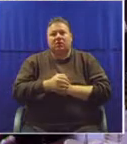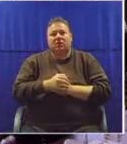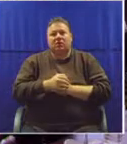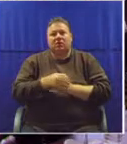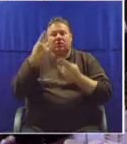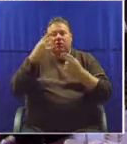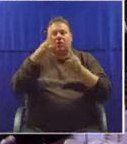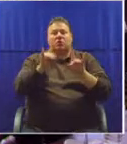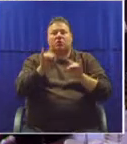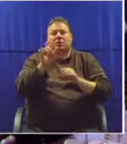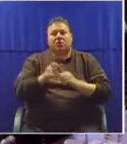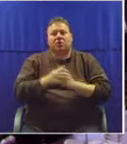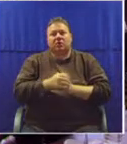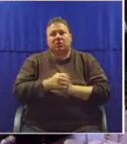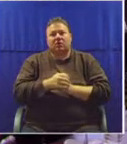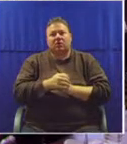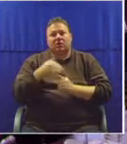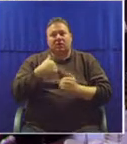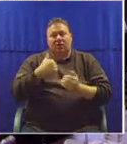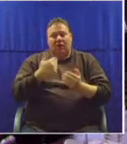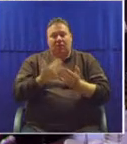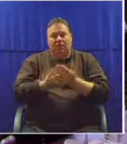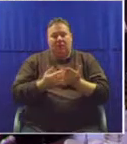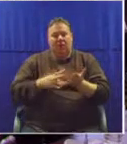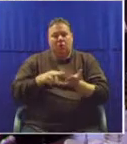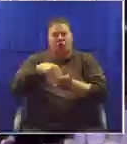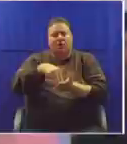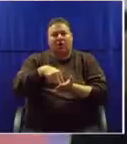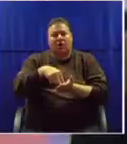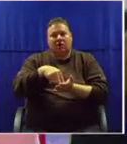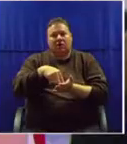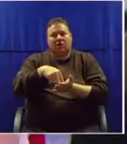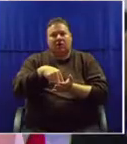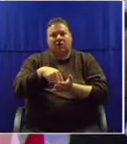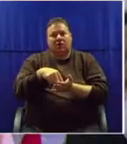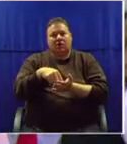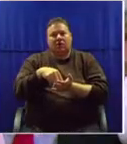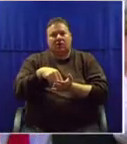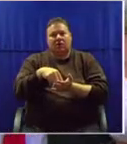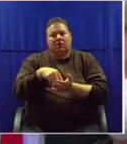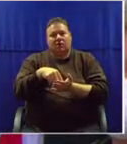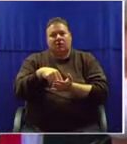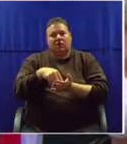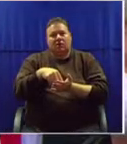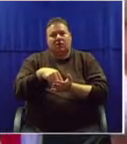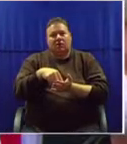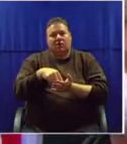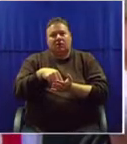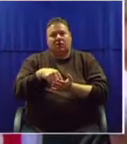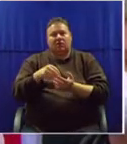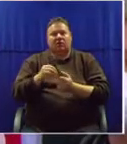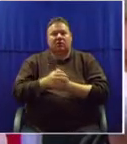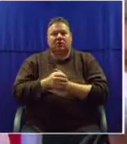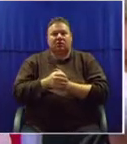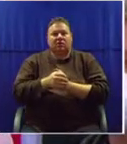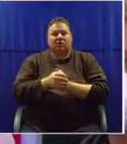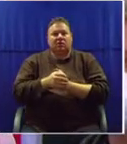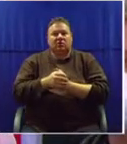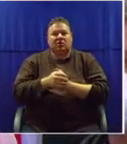Honorable Chairperson, if I may rise, Honorable Speaker, I'm terribly sorry. If I may rise on